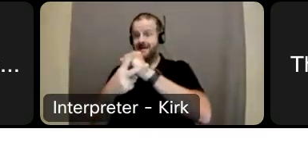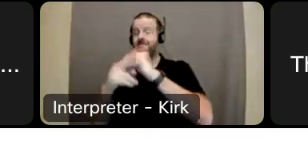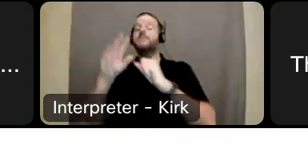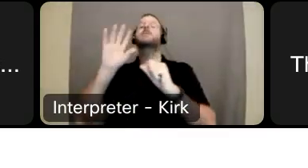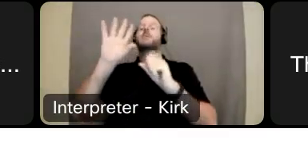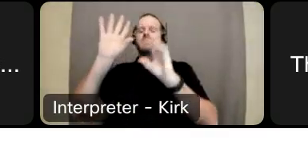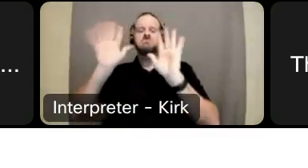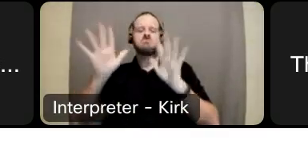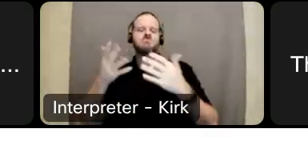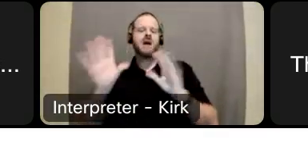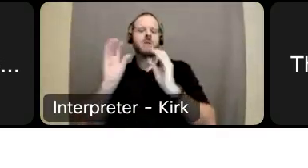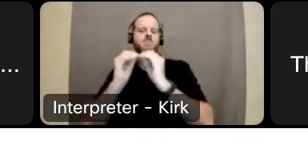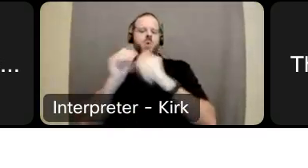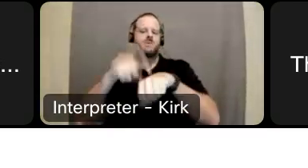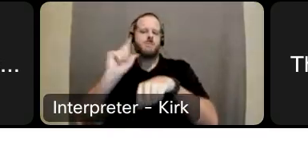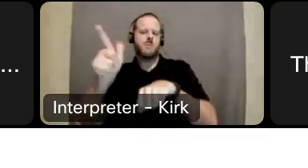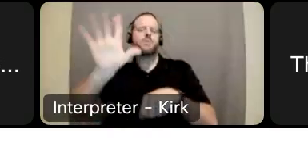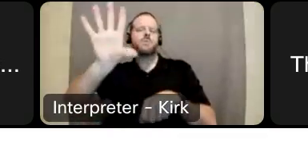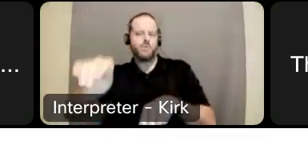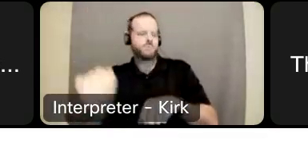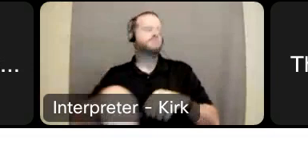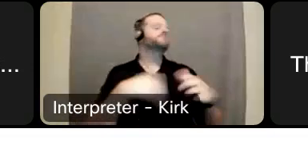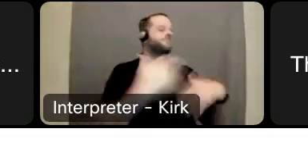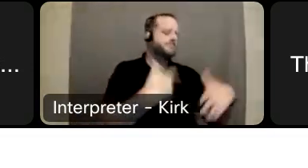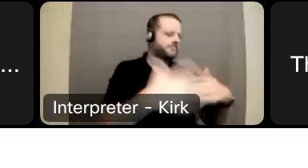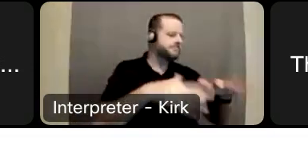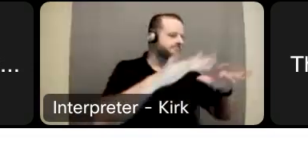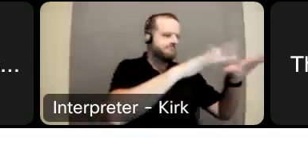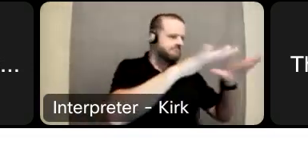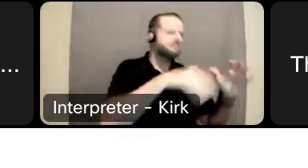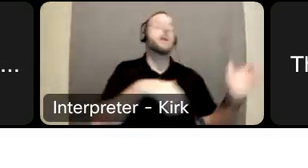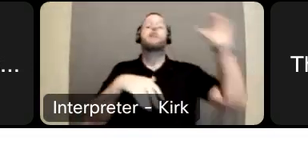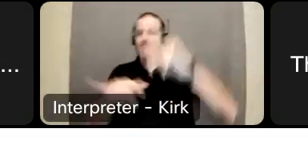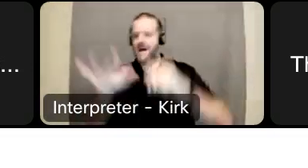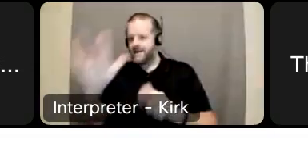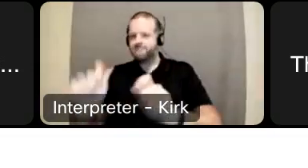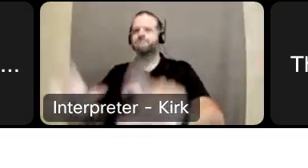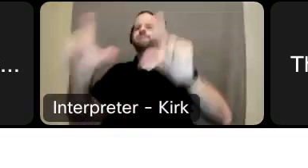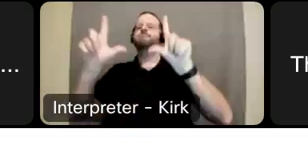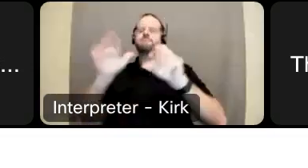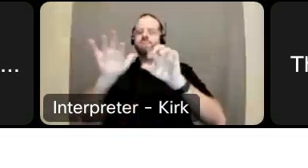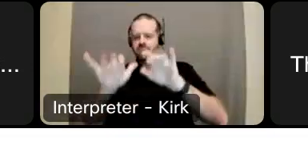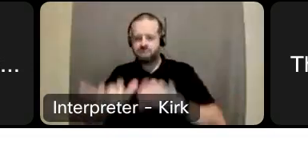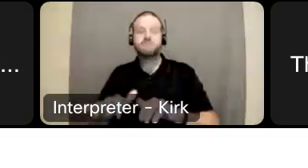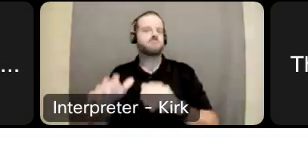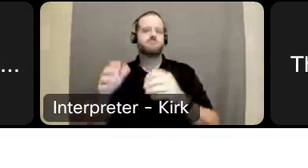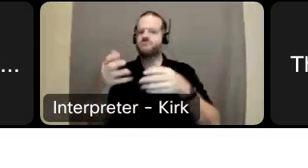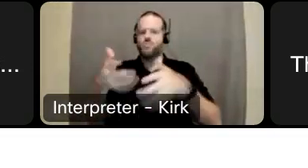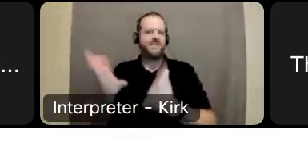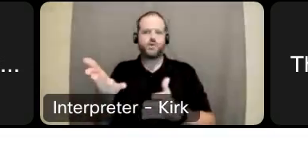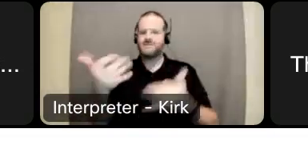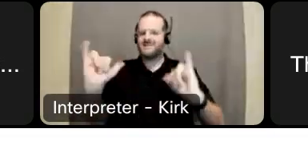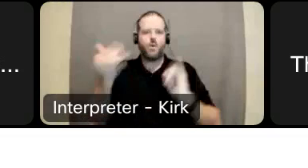saved there in the cloud. You'll see that data and you can kind of pick up where you left off, or you pick up where your team member left off, however it is that you're doing it.